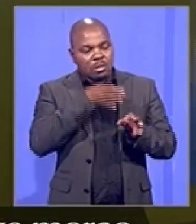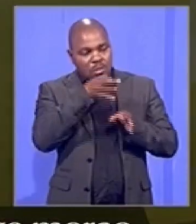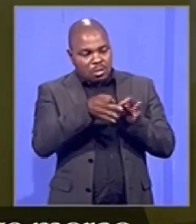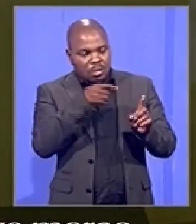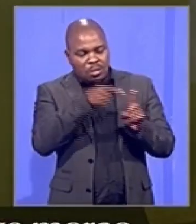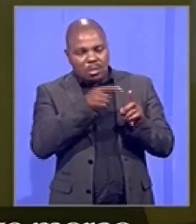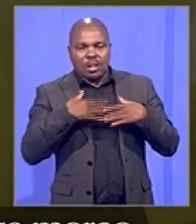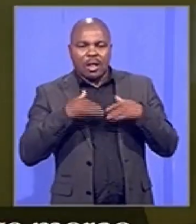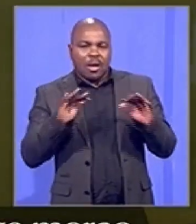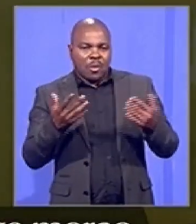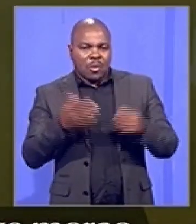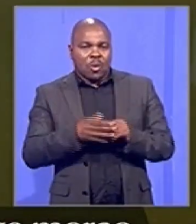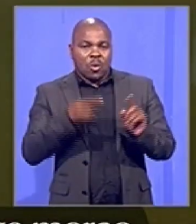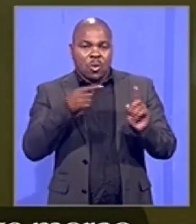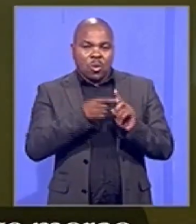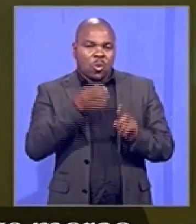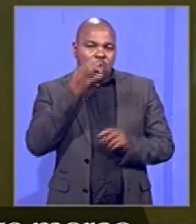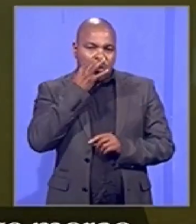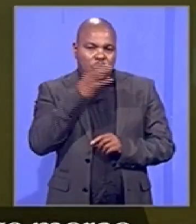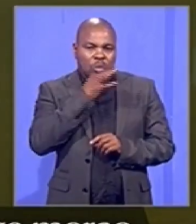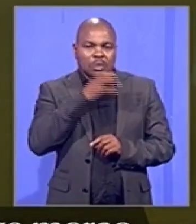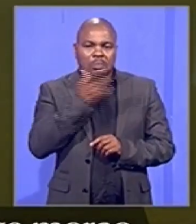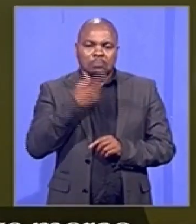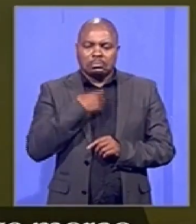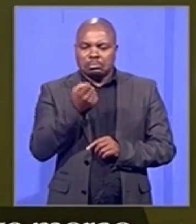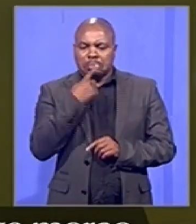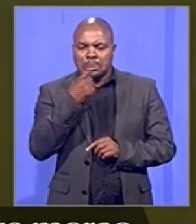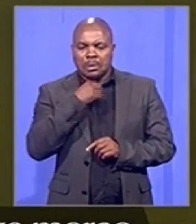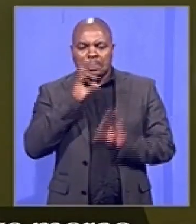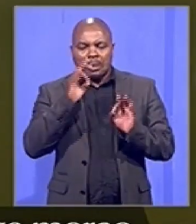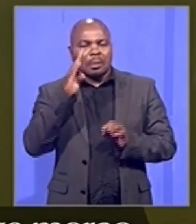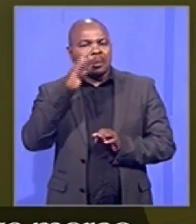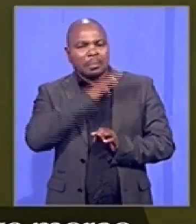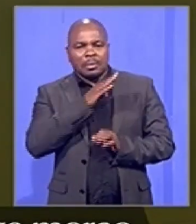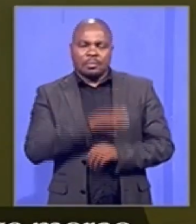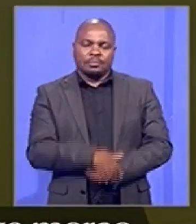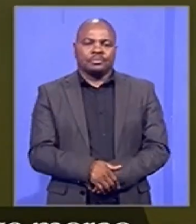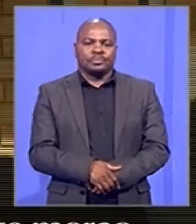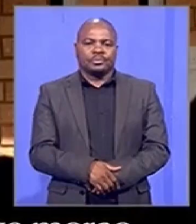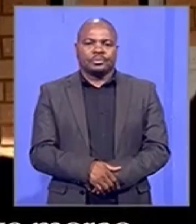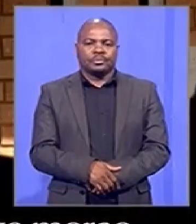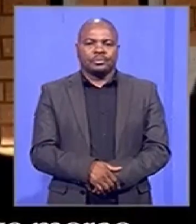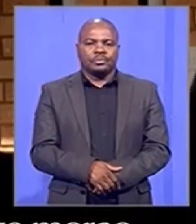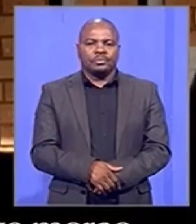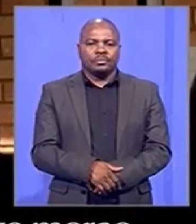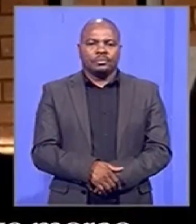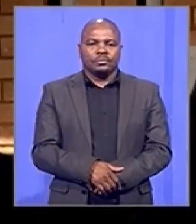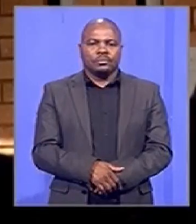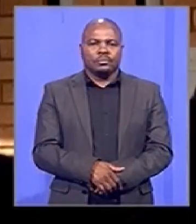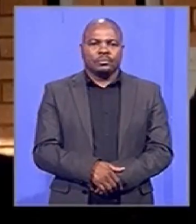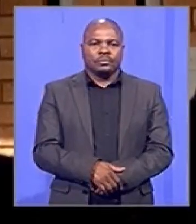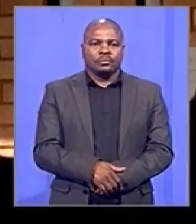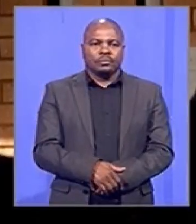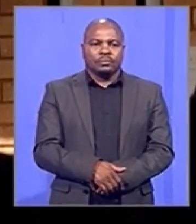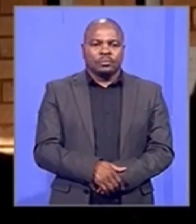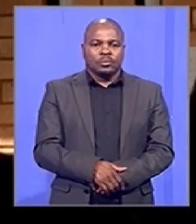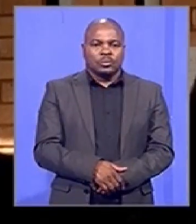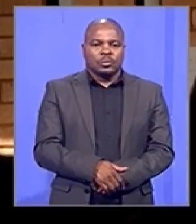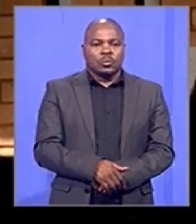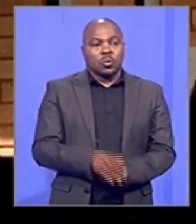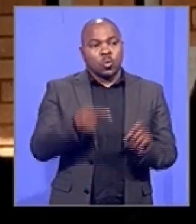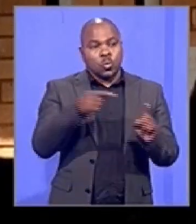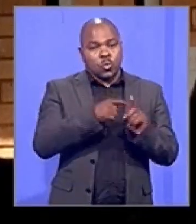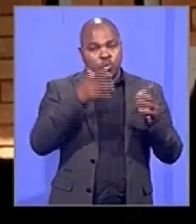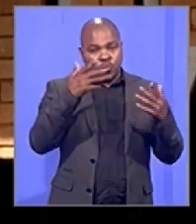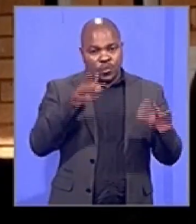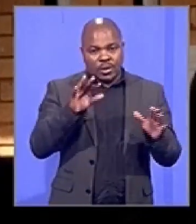Setshwantsho. Setshwantsho o kaile gore ga a bone melemo ya gagwe jaaka a solofetse. She submitted